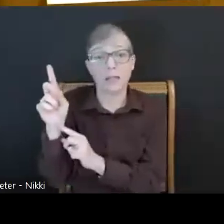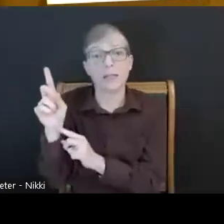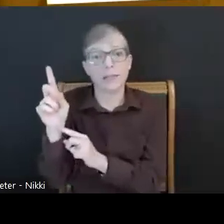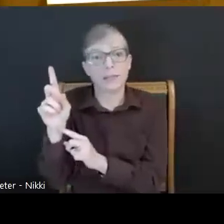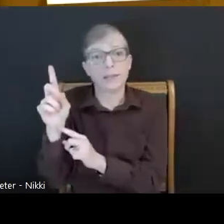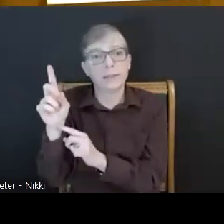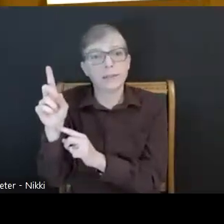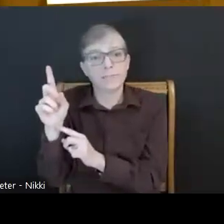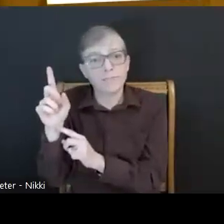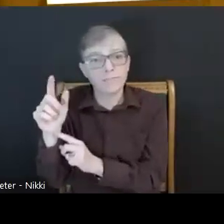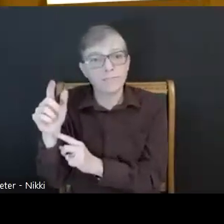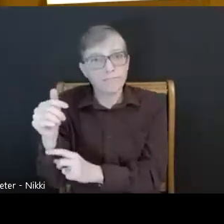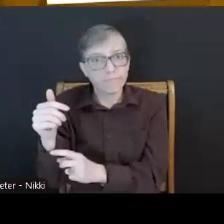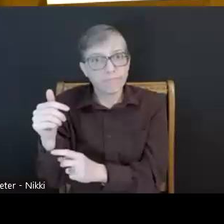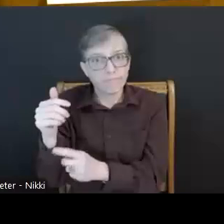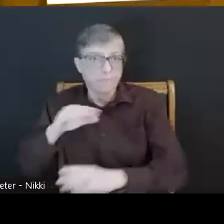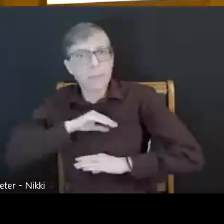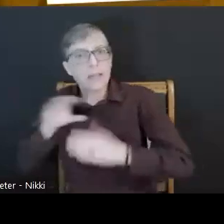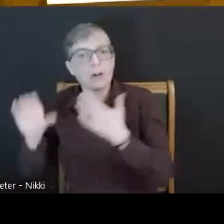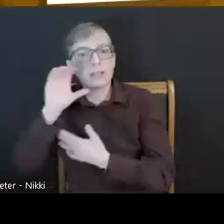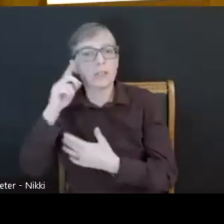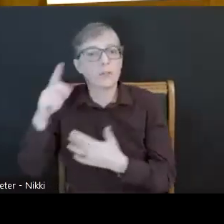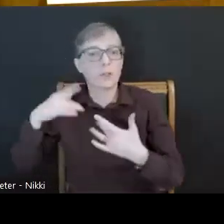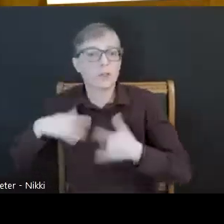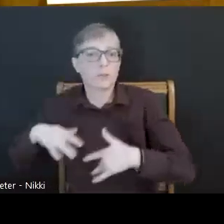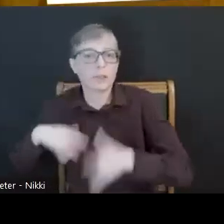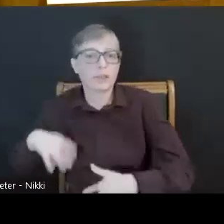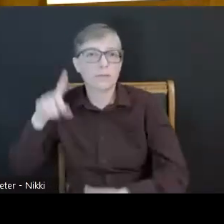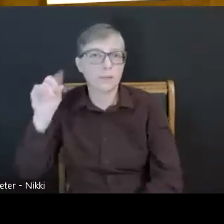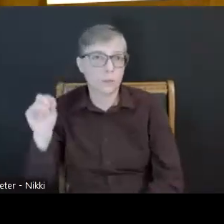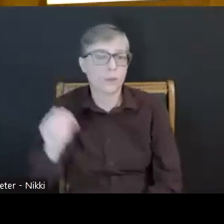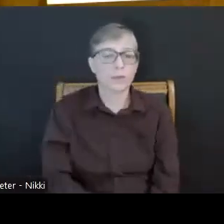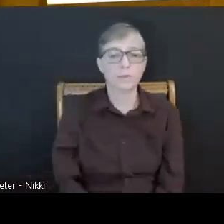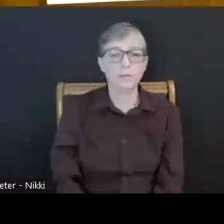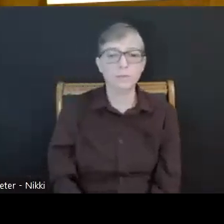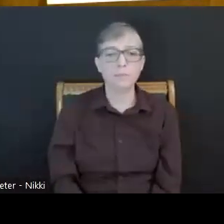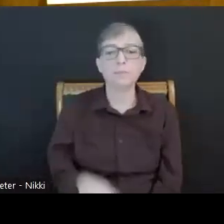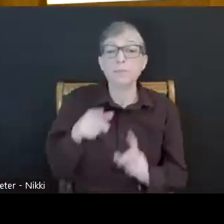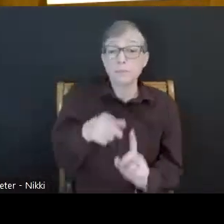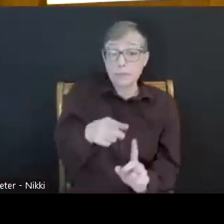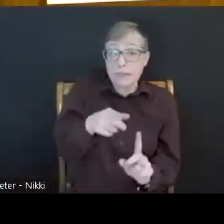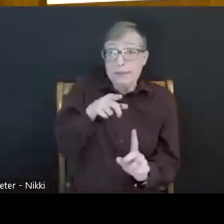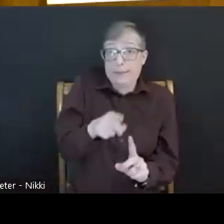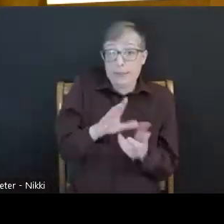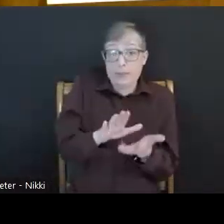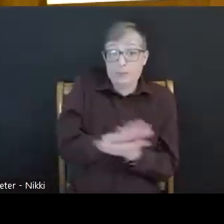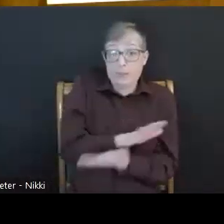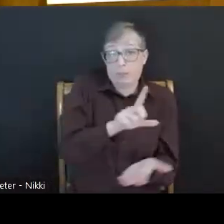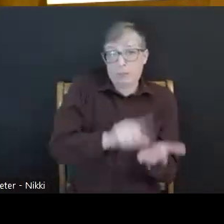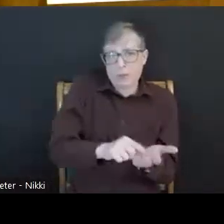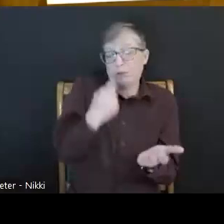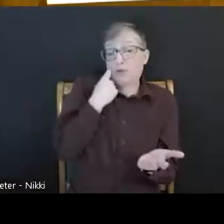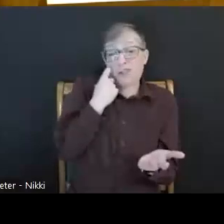various studies. So this paper, which just came out a few months ago, it was a systematic review